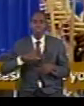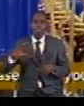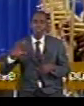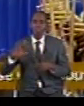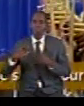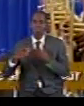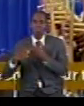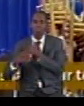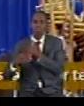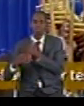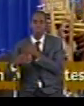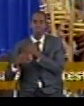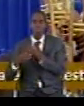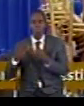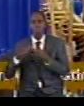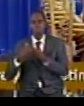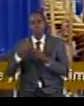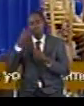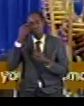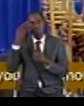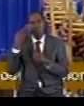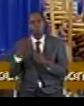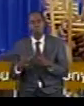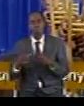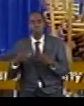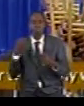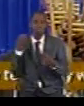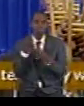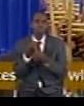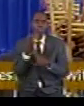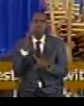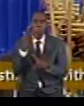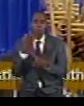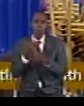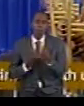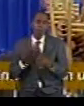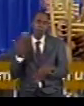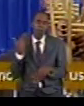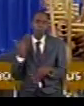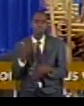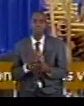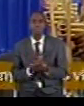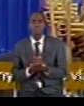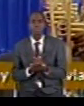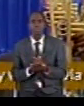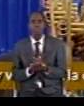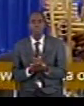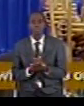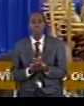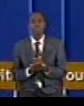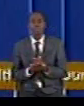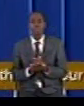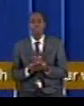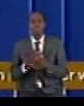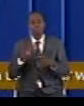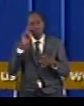of accident 5 months ago. Please tell the world your story. Brethren, praise the